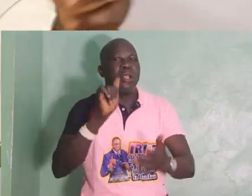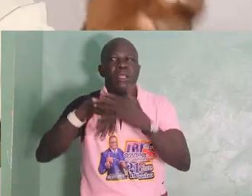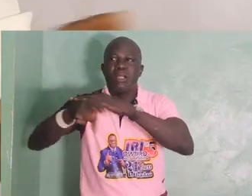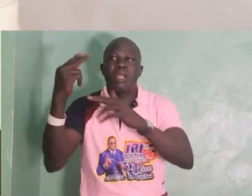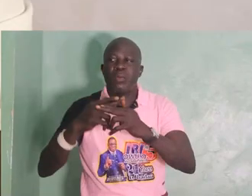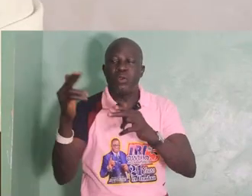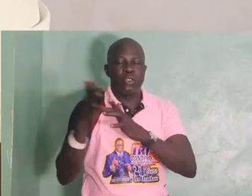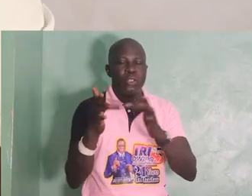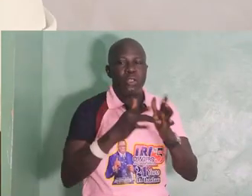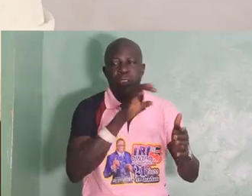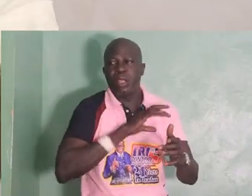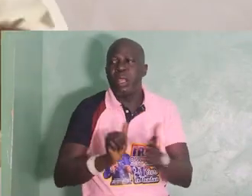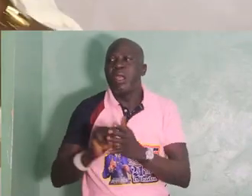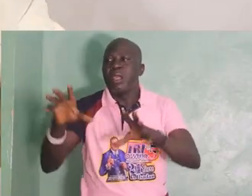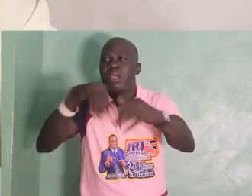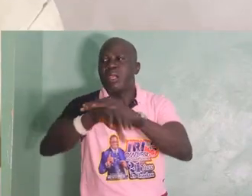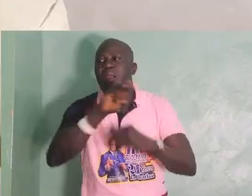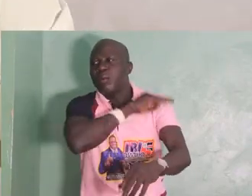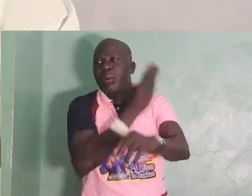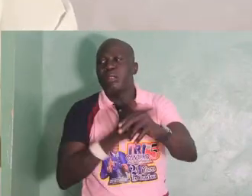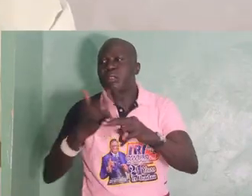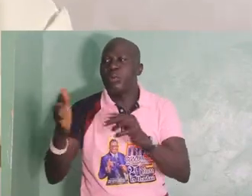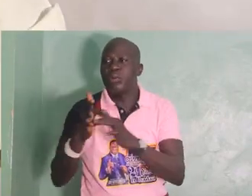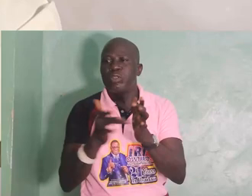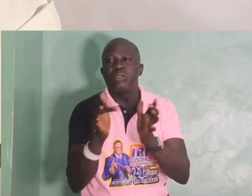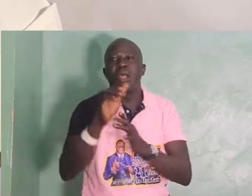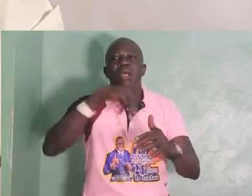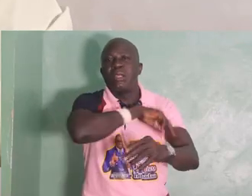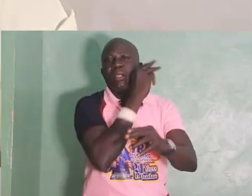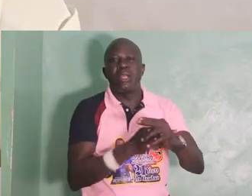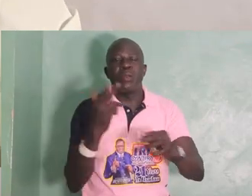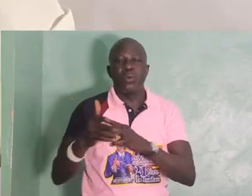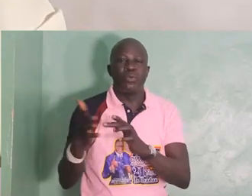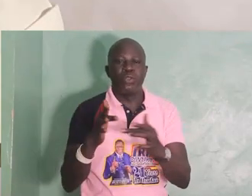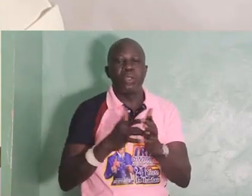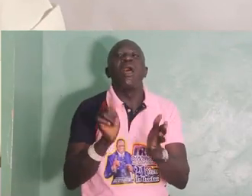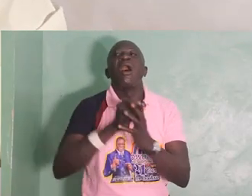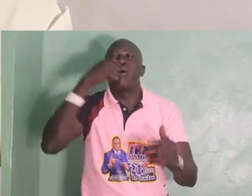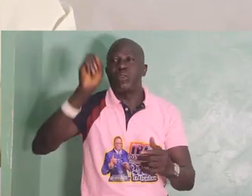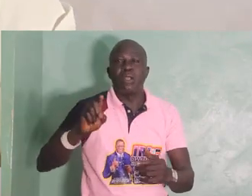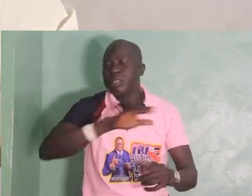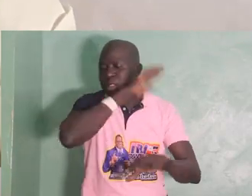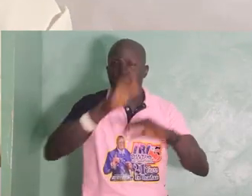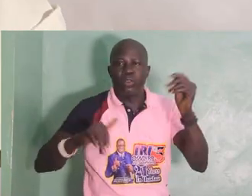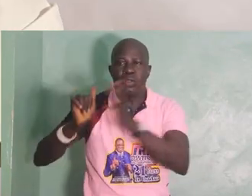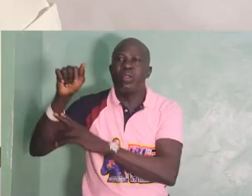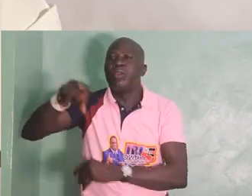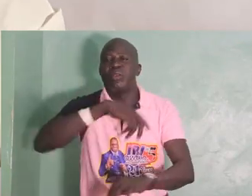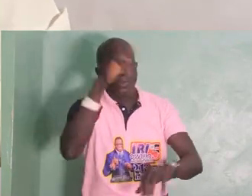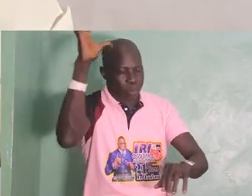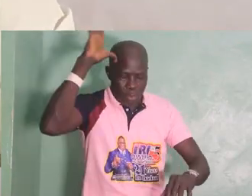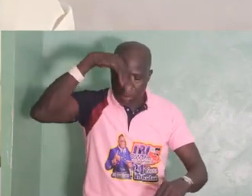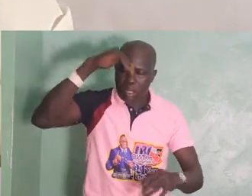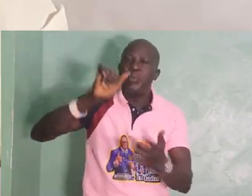in the name of Jesus. In the mighty name of Jesus. In the name of Jesus. I authorize not suggest